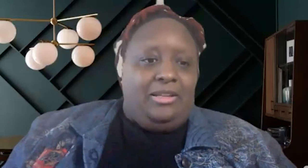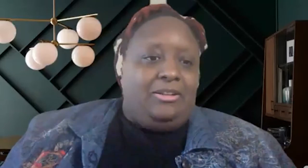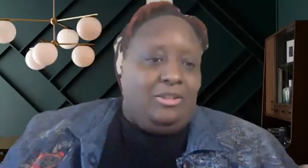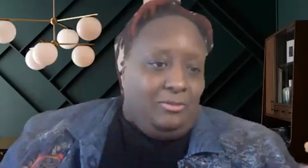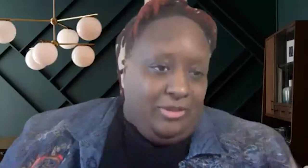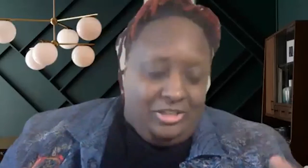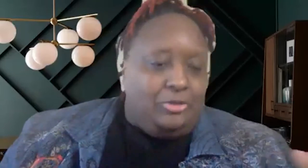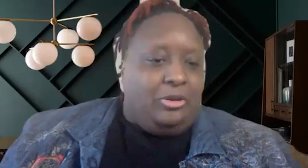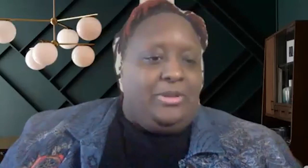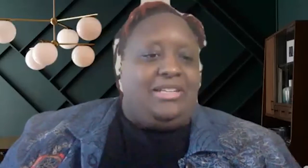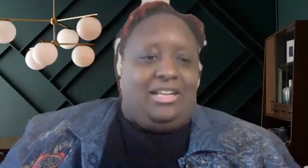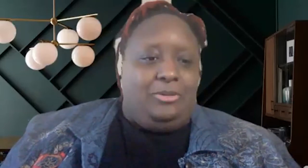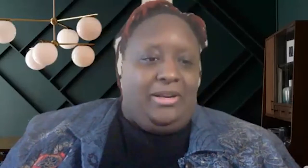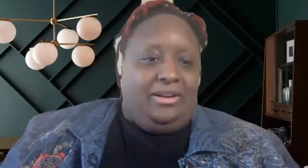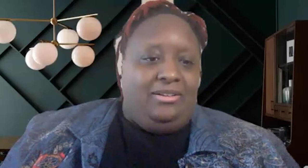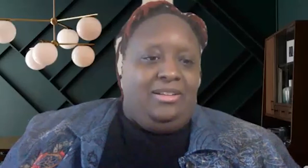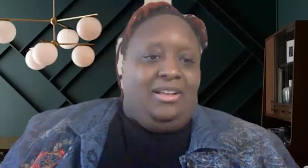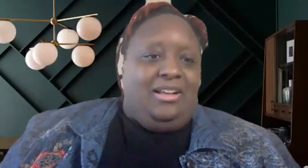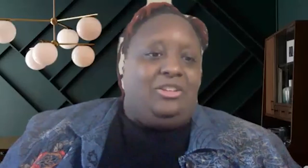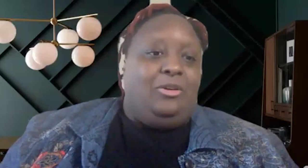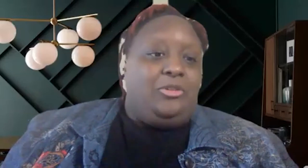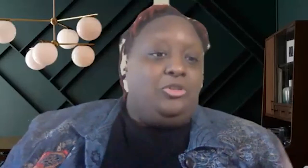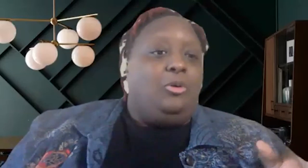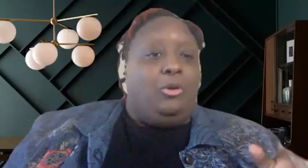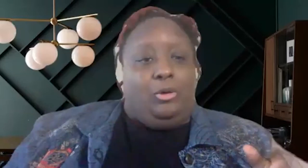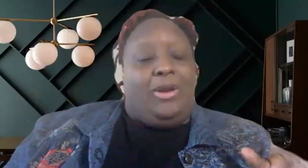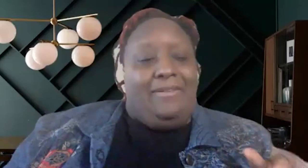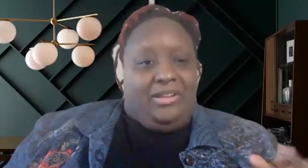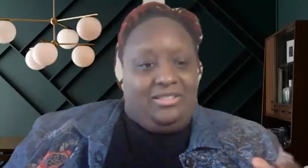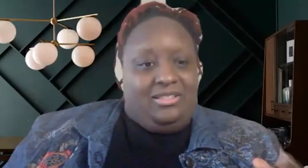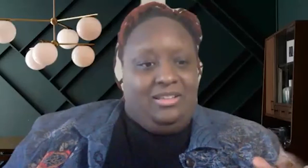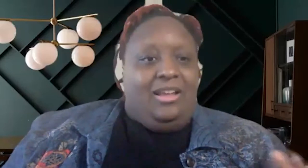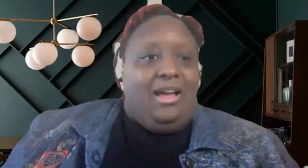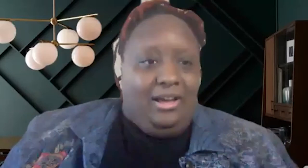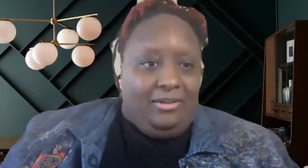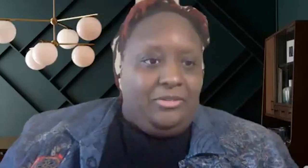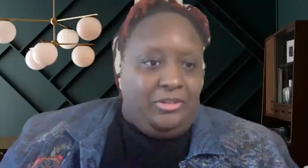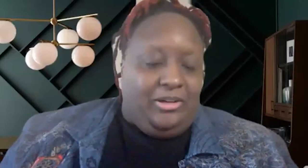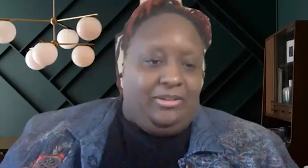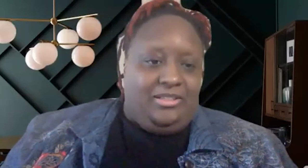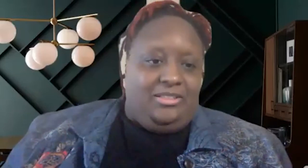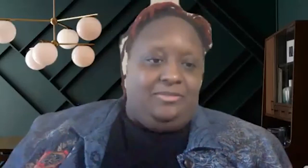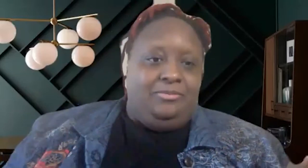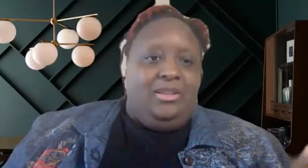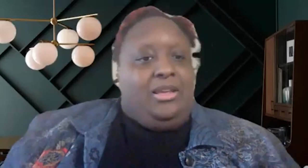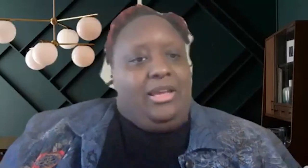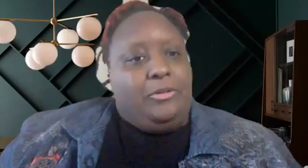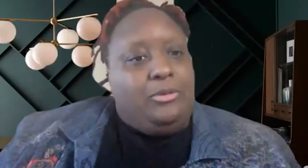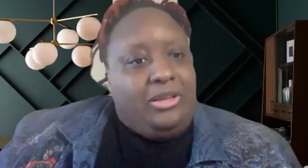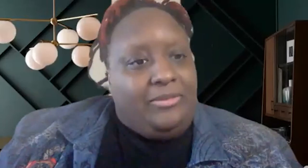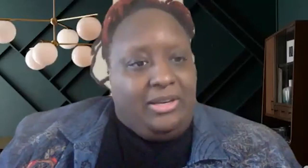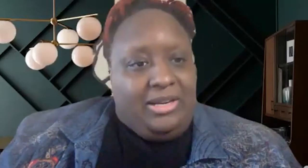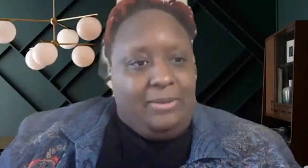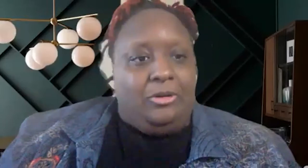then the issue is going to be exacerbated until you show quote unquote evidence of your illness. If